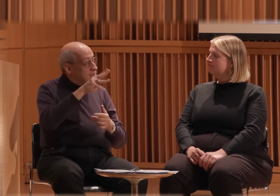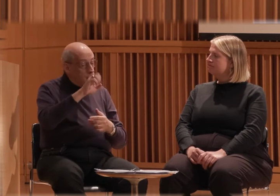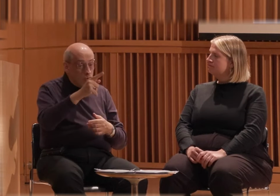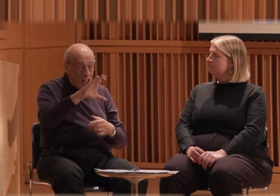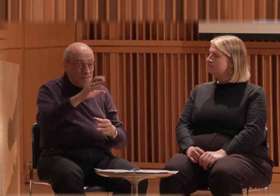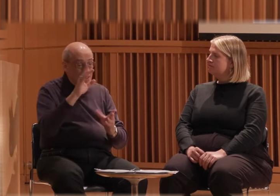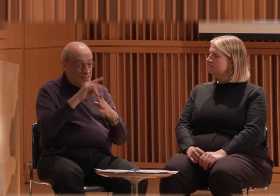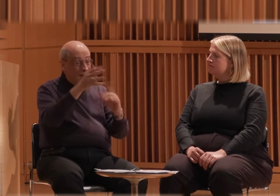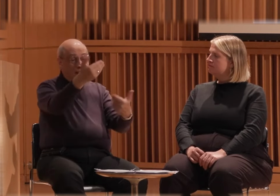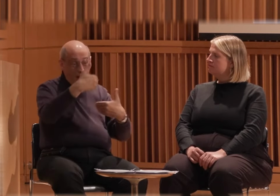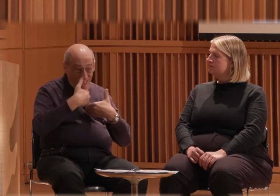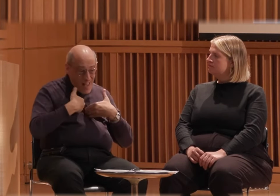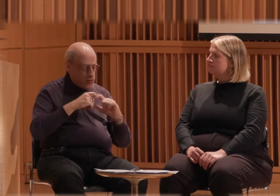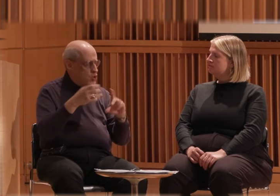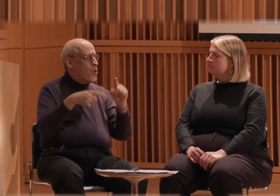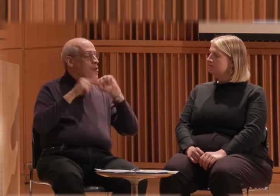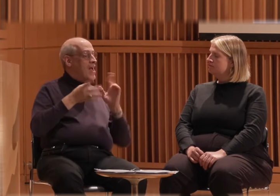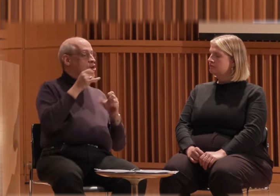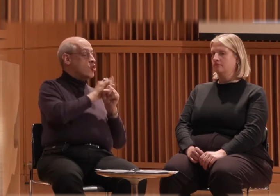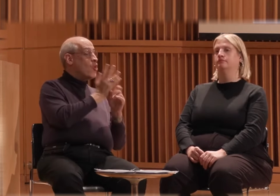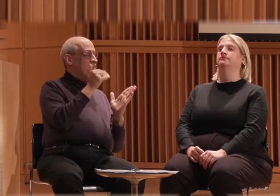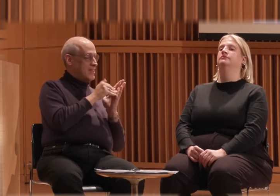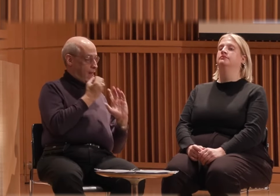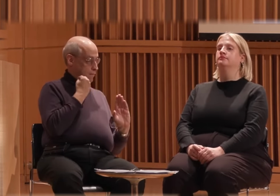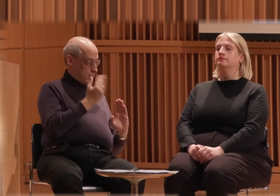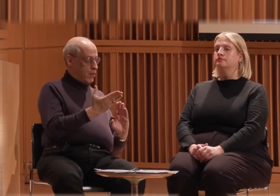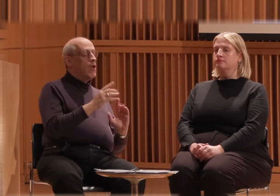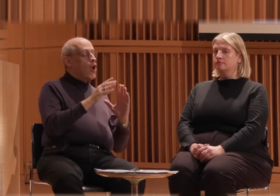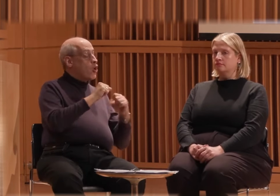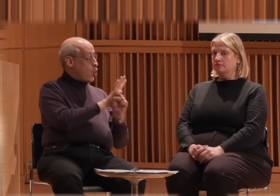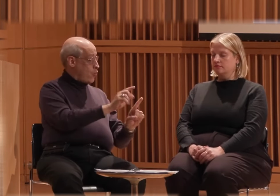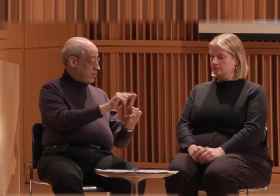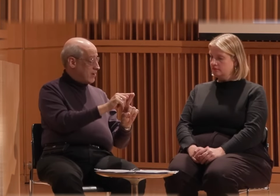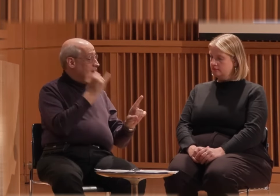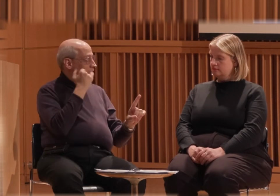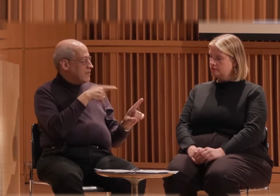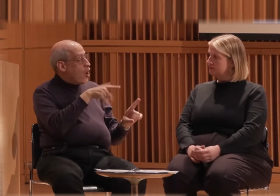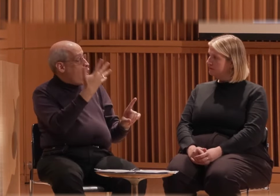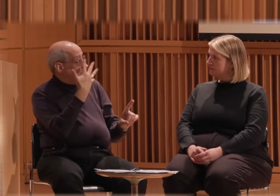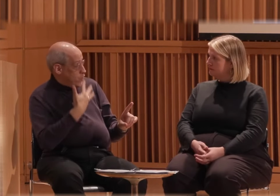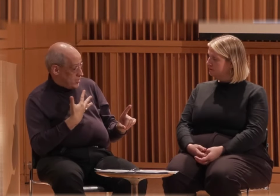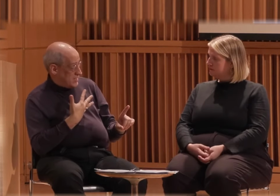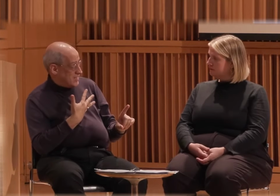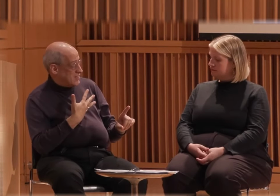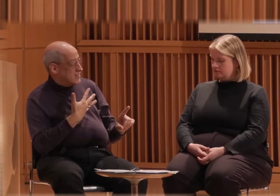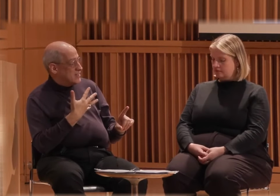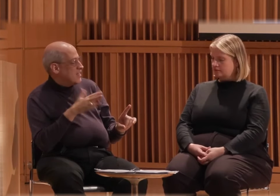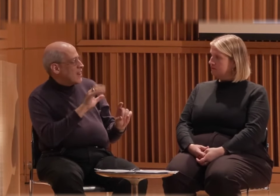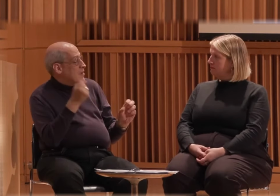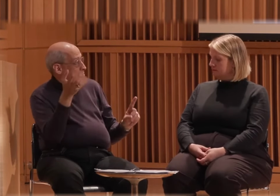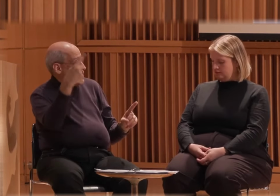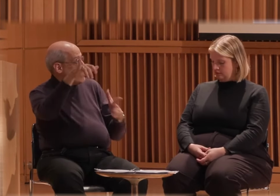is. So just to go back to the COVID example, if you are unfortunate enough, as many of our fellow